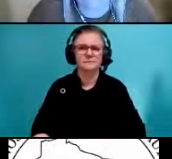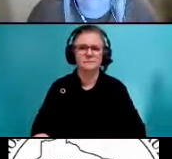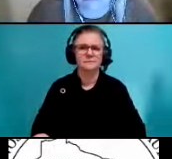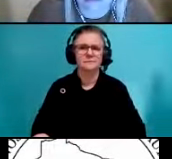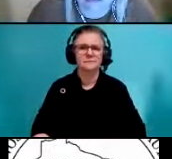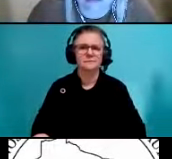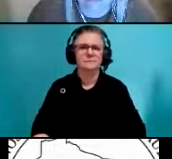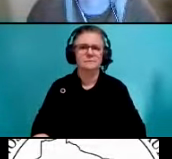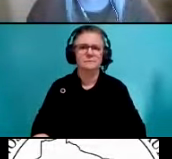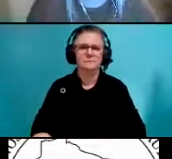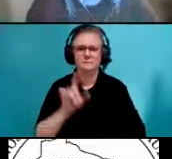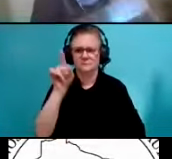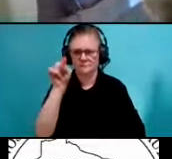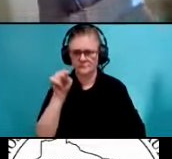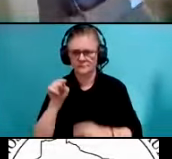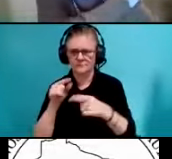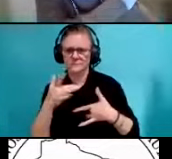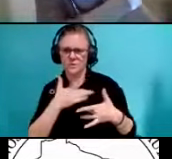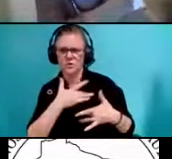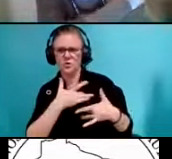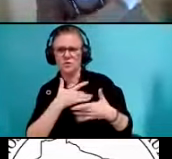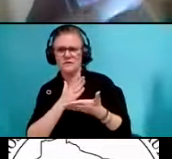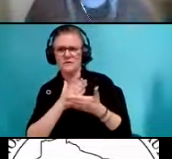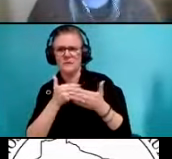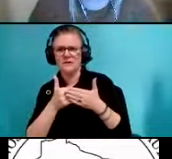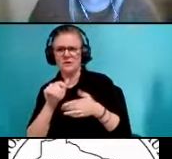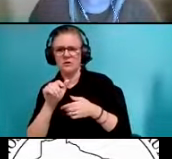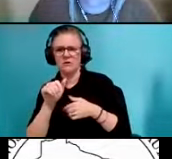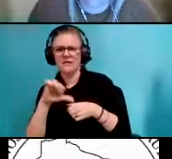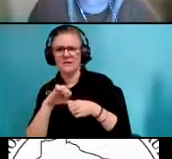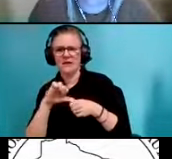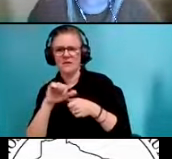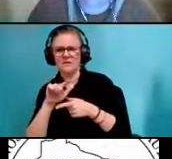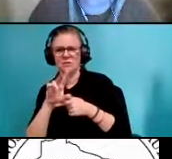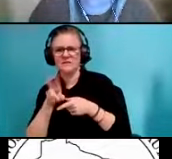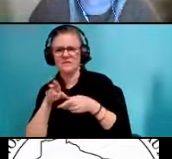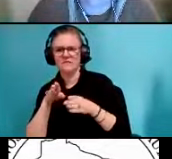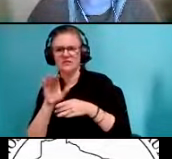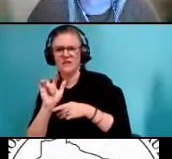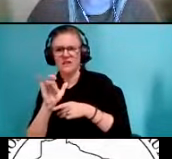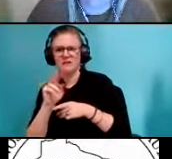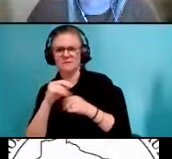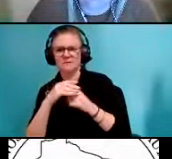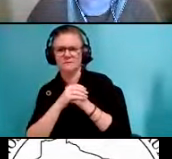My concern is with the stop, the nearby gas station on 27th and Layton.